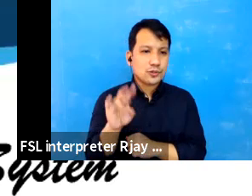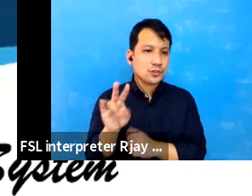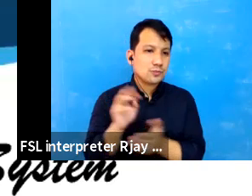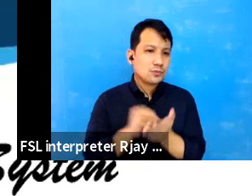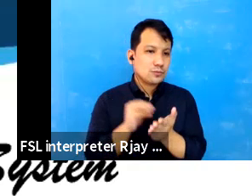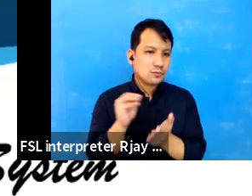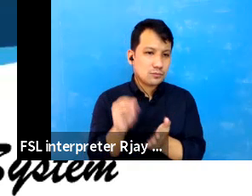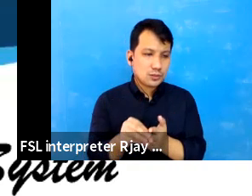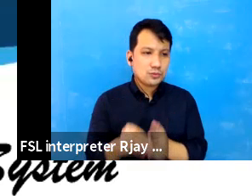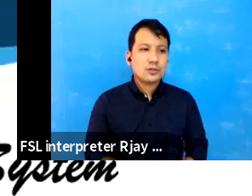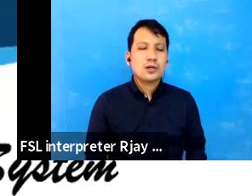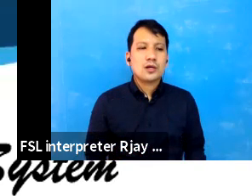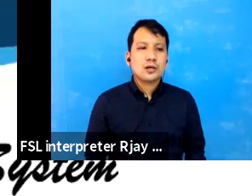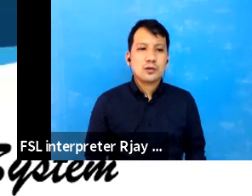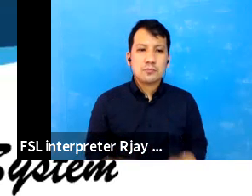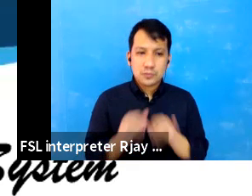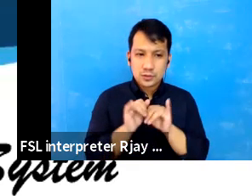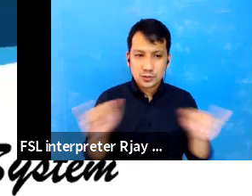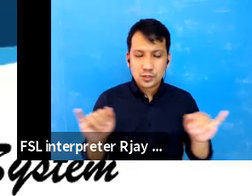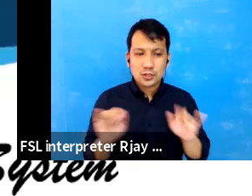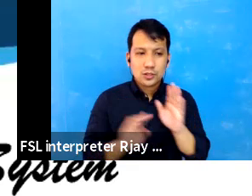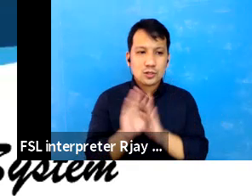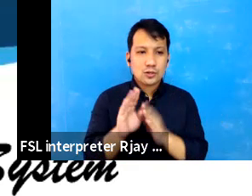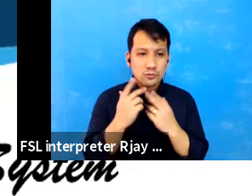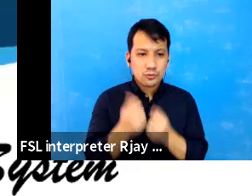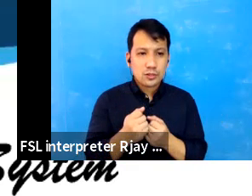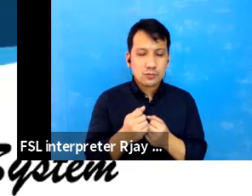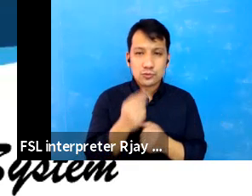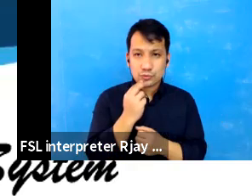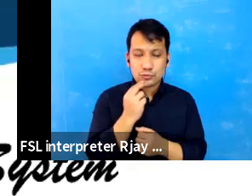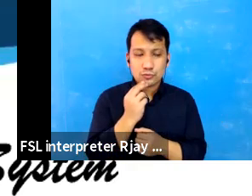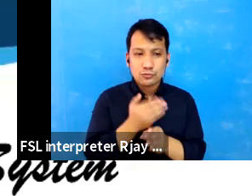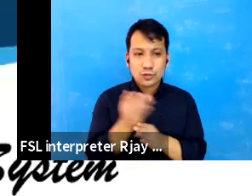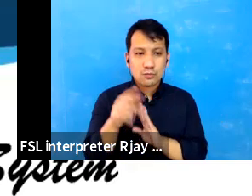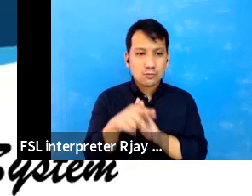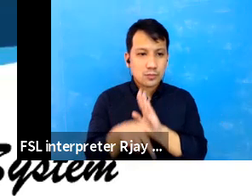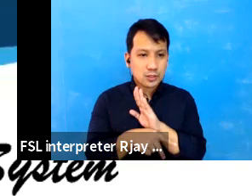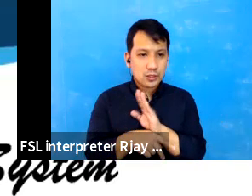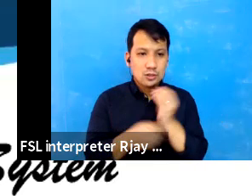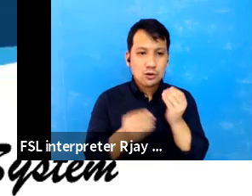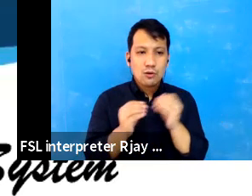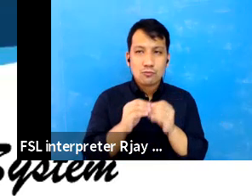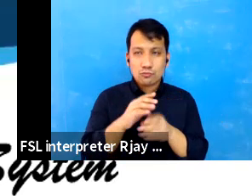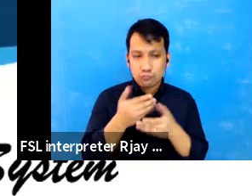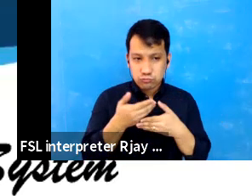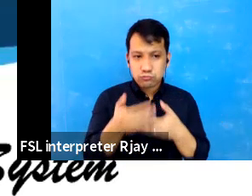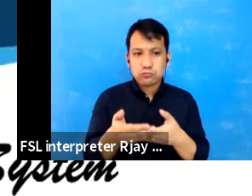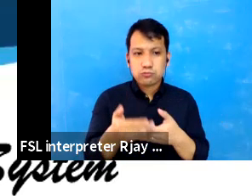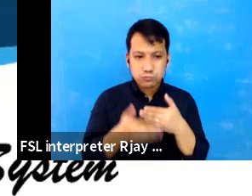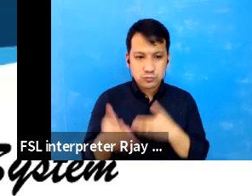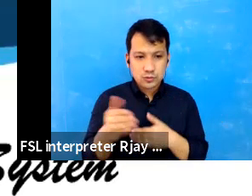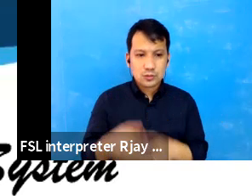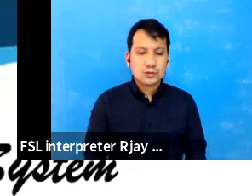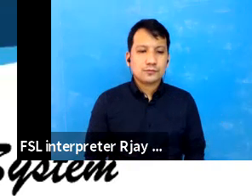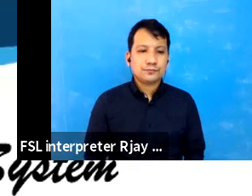million. Likewise, passage of health and nutrition-related policies is in progress.